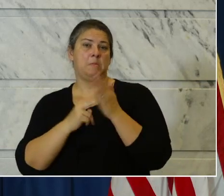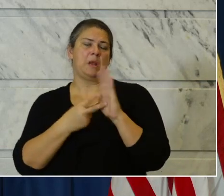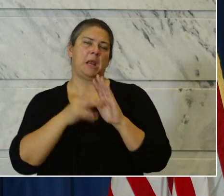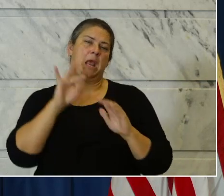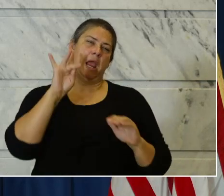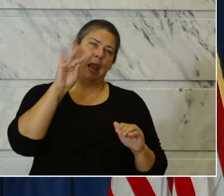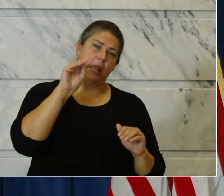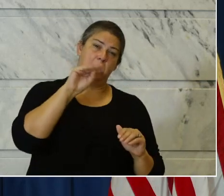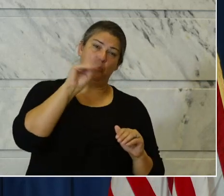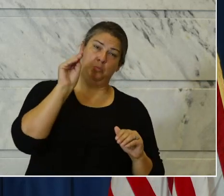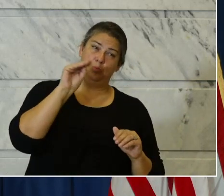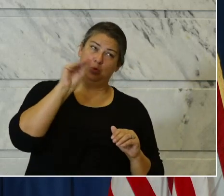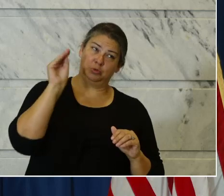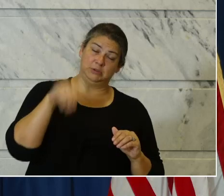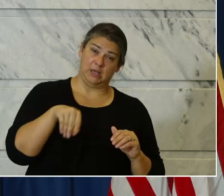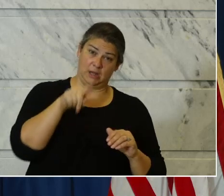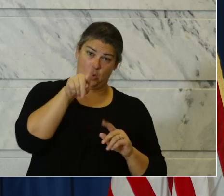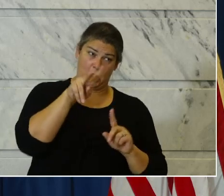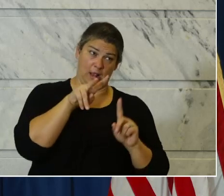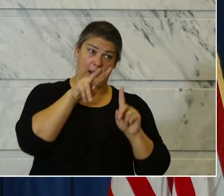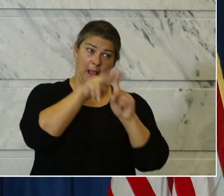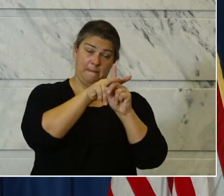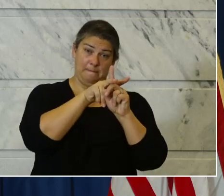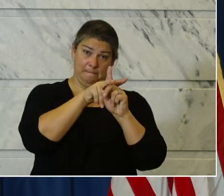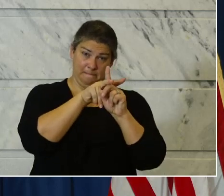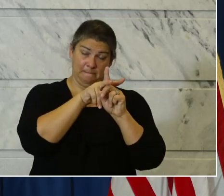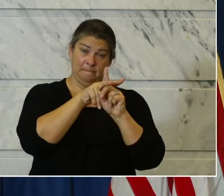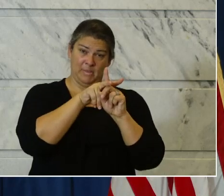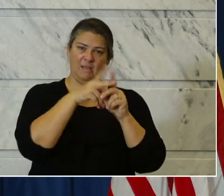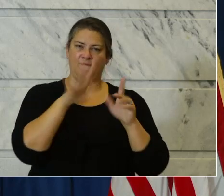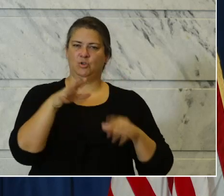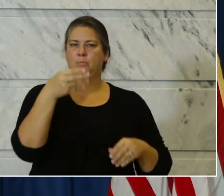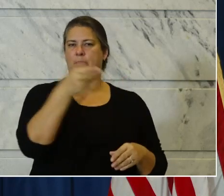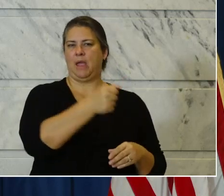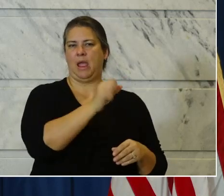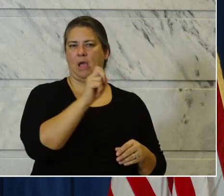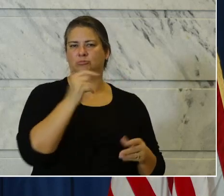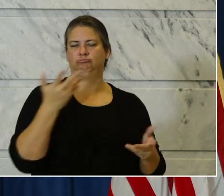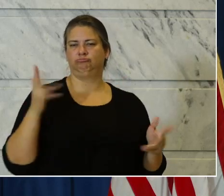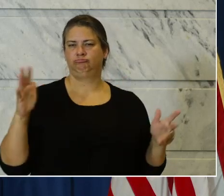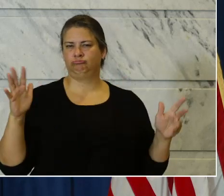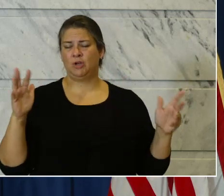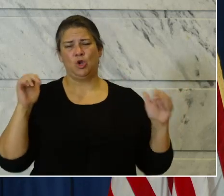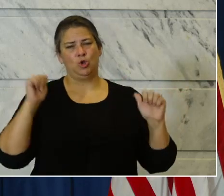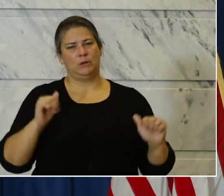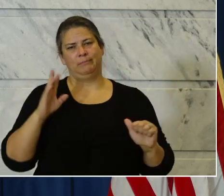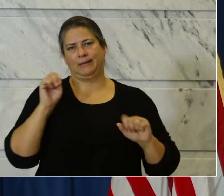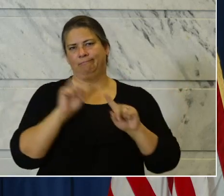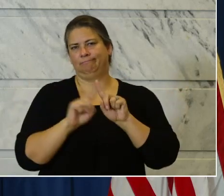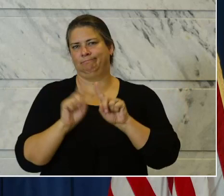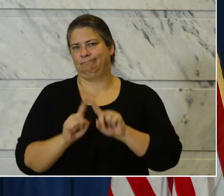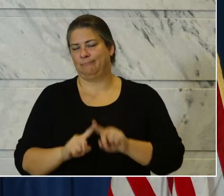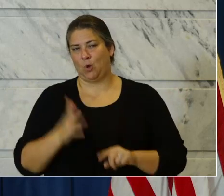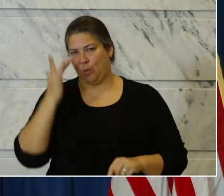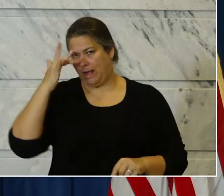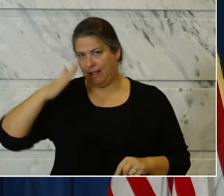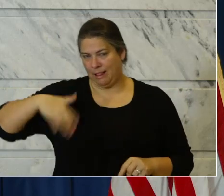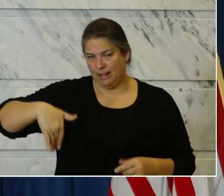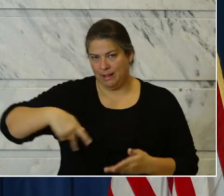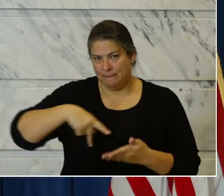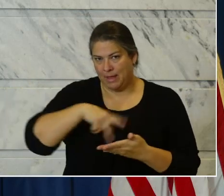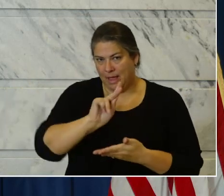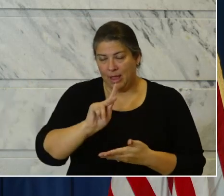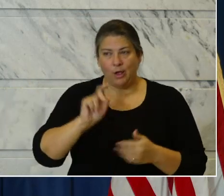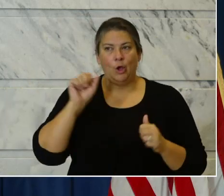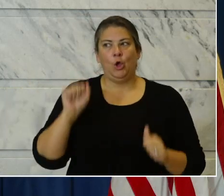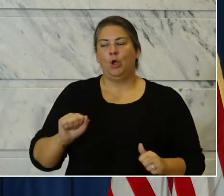of the claims that can be paid have been paid. And there could be various reasons why a claim hasn't been paid. It